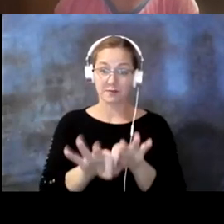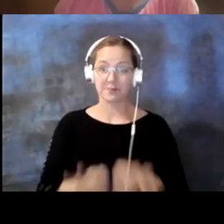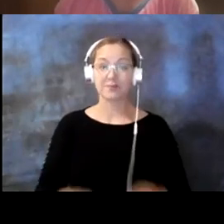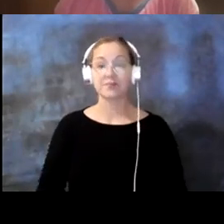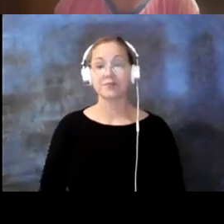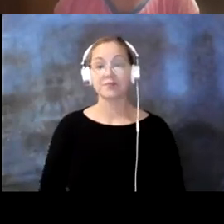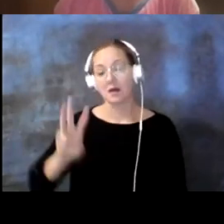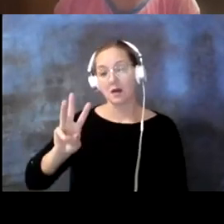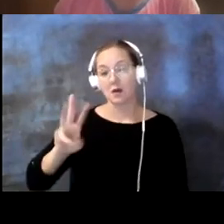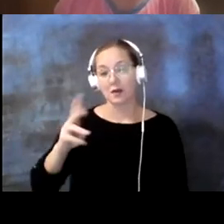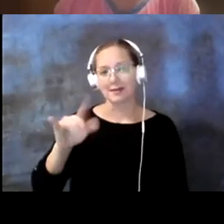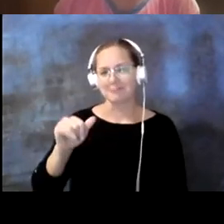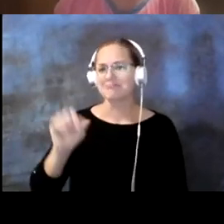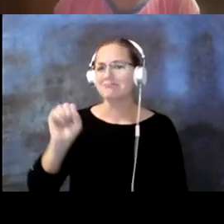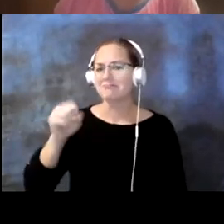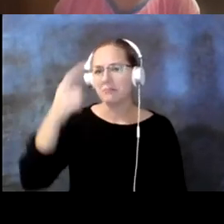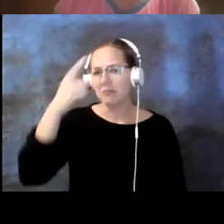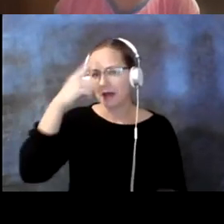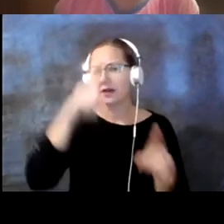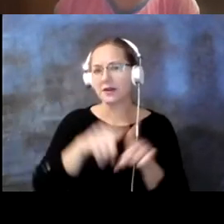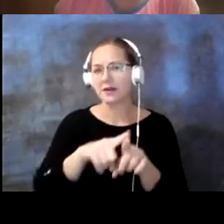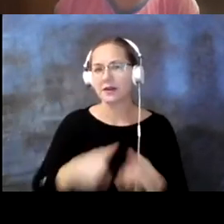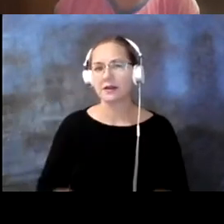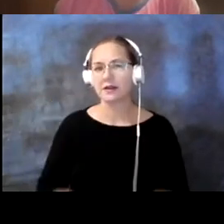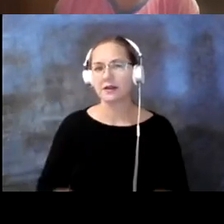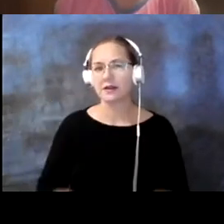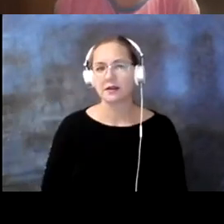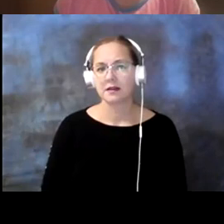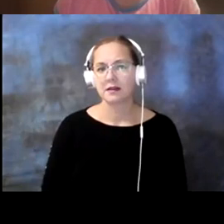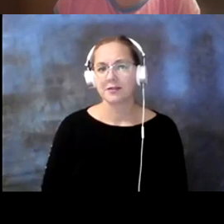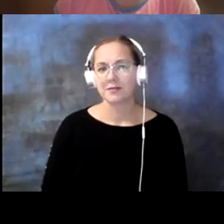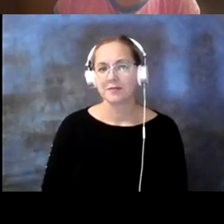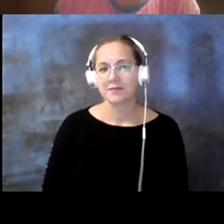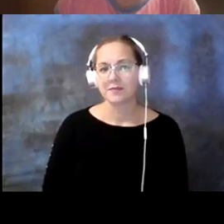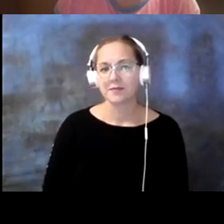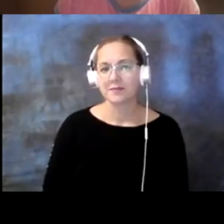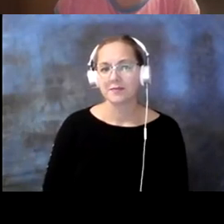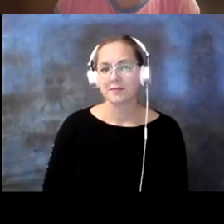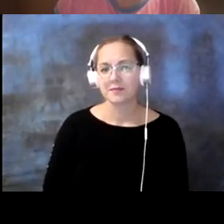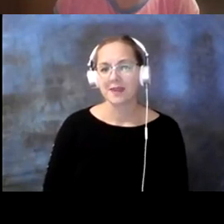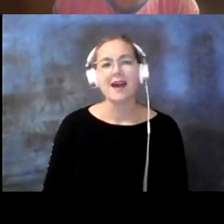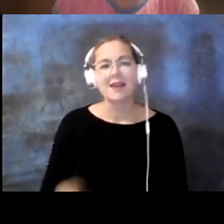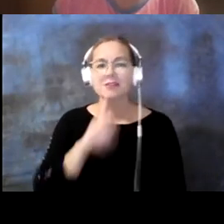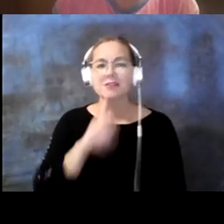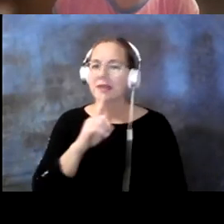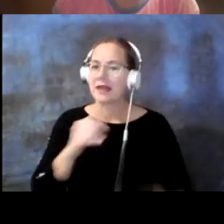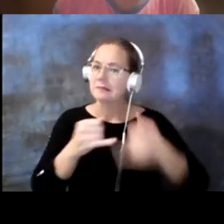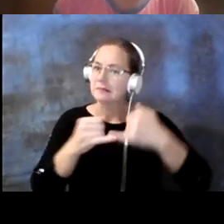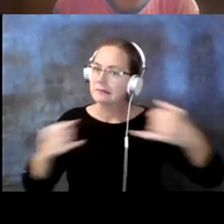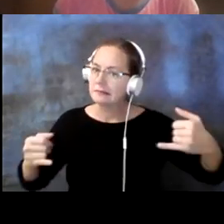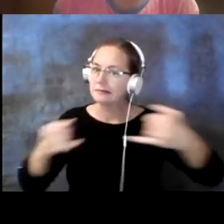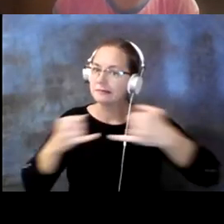completely agree. And like representation does matter. And there's like a fine line between